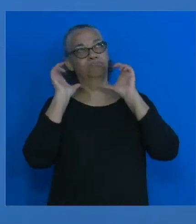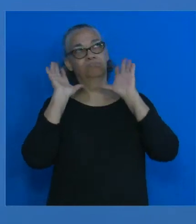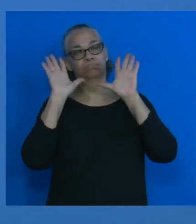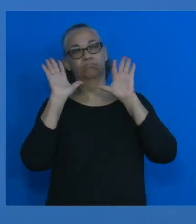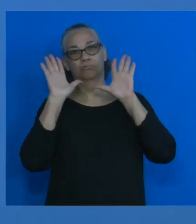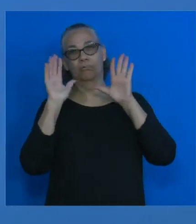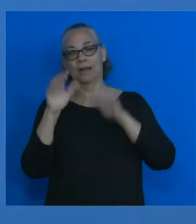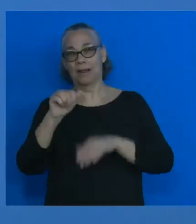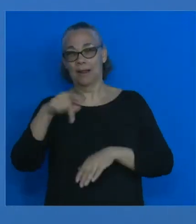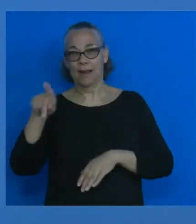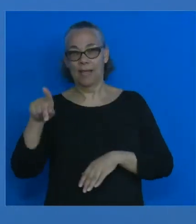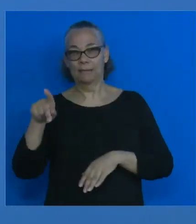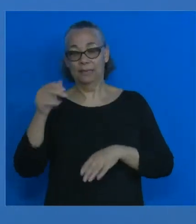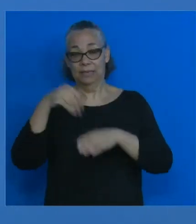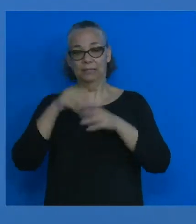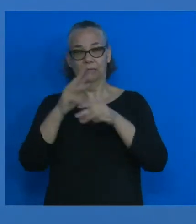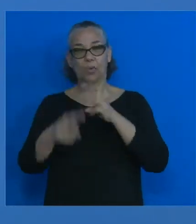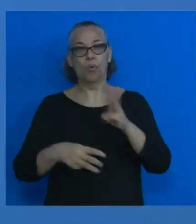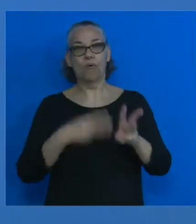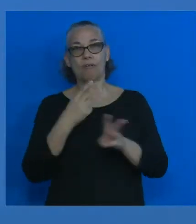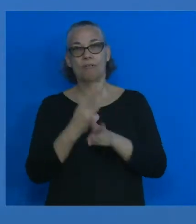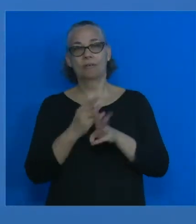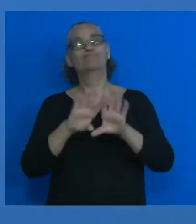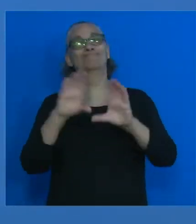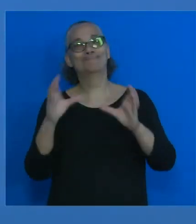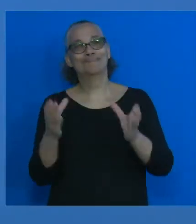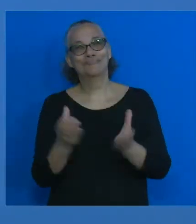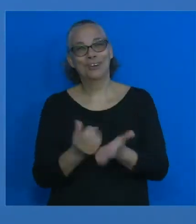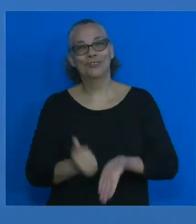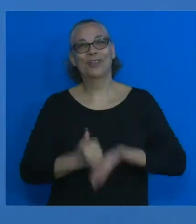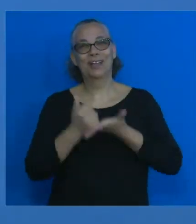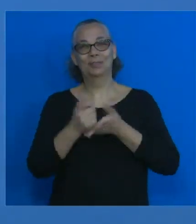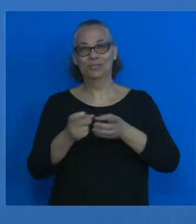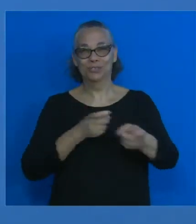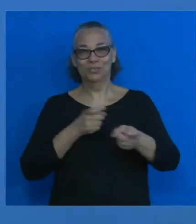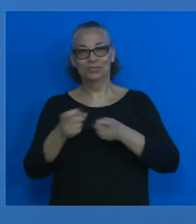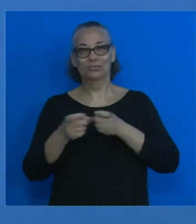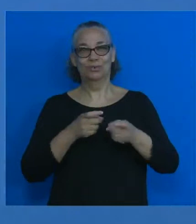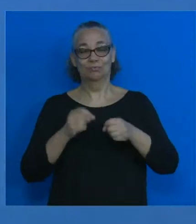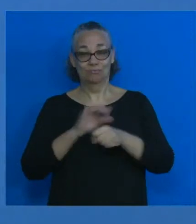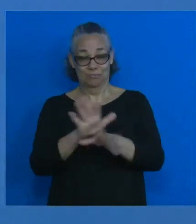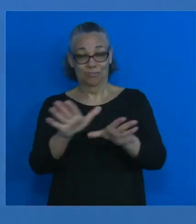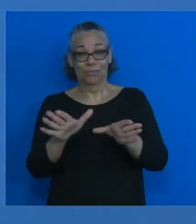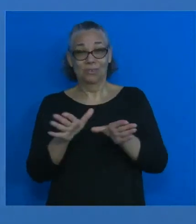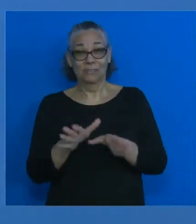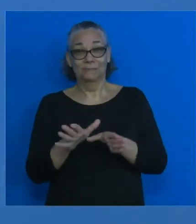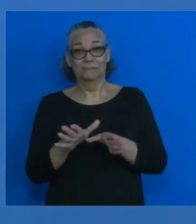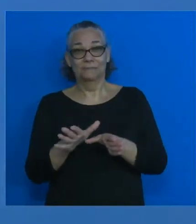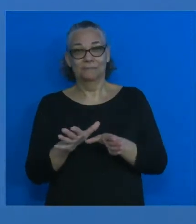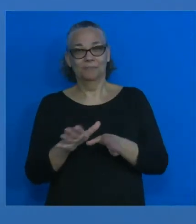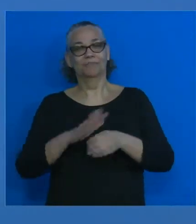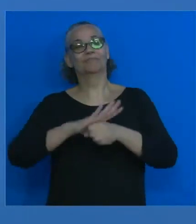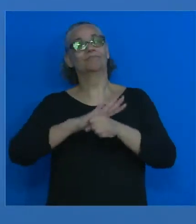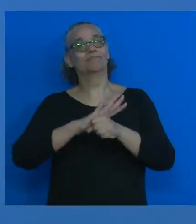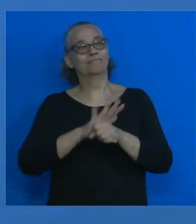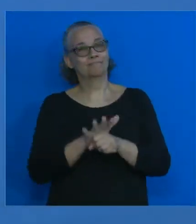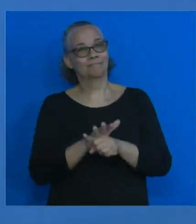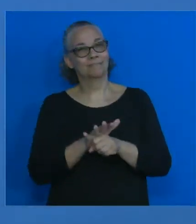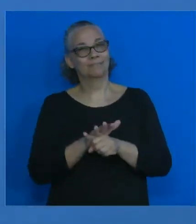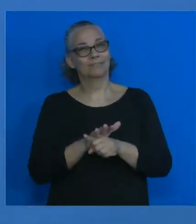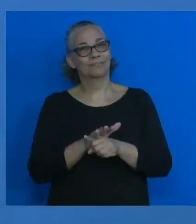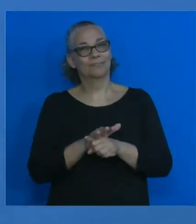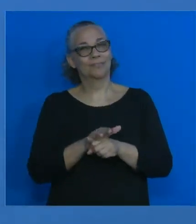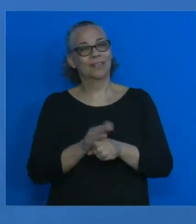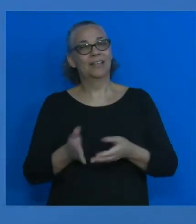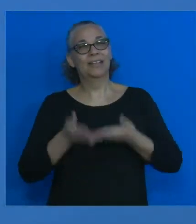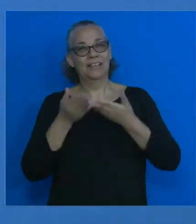available anywhere in the world for helping to control the spread of the coronavirus. The app leverages